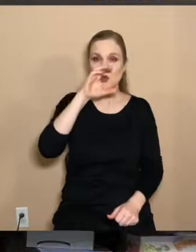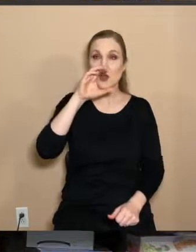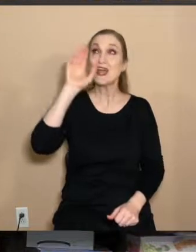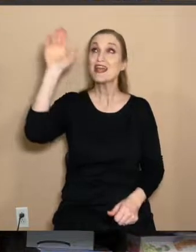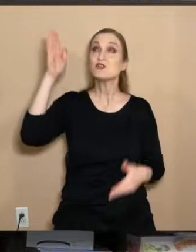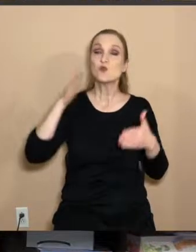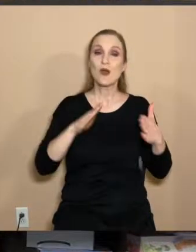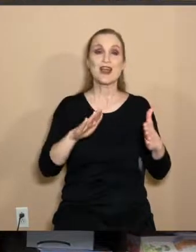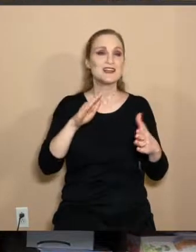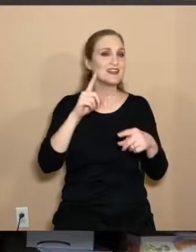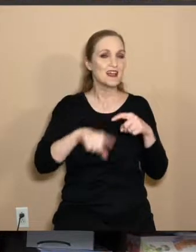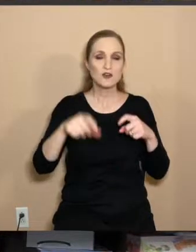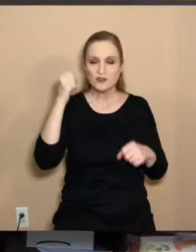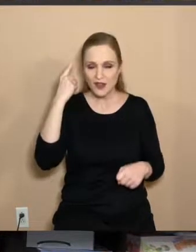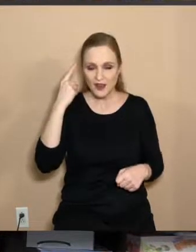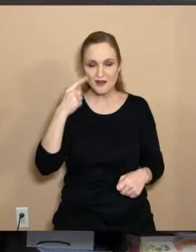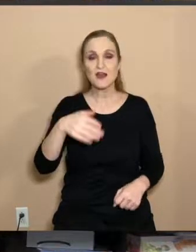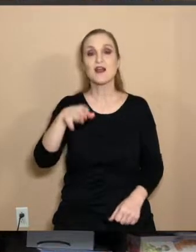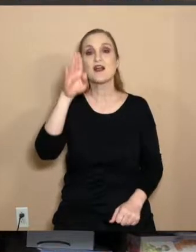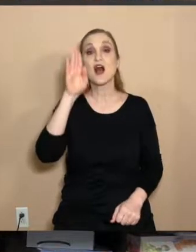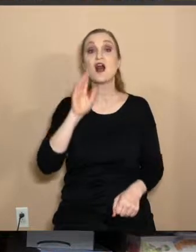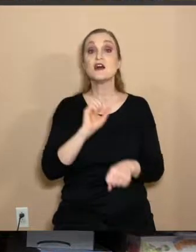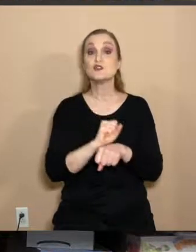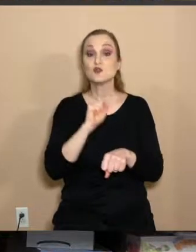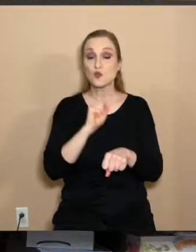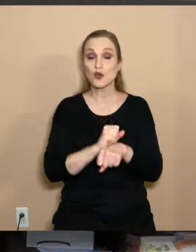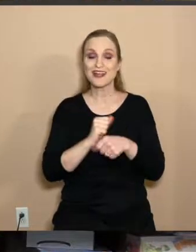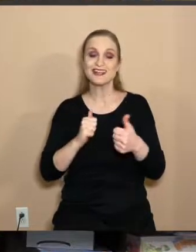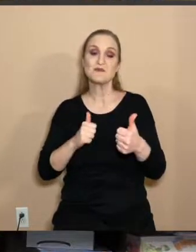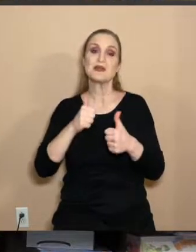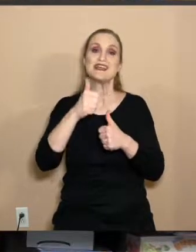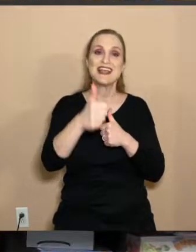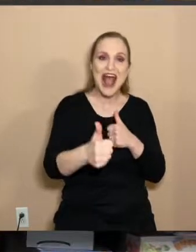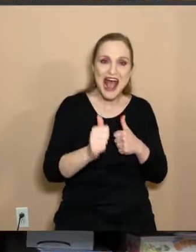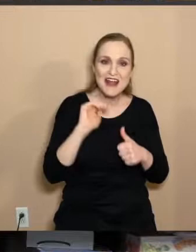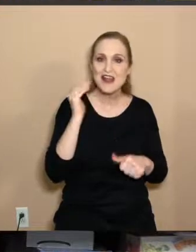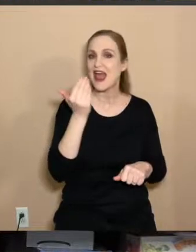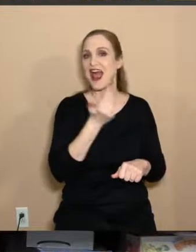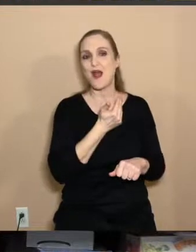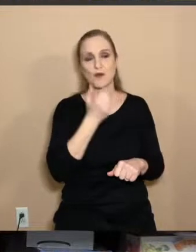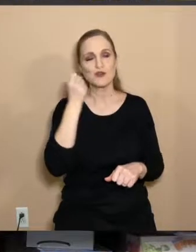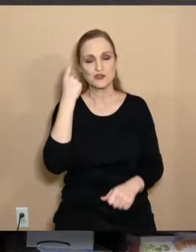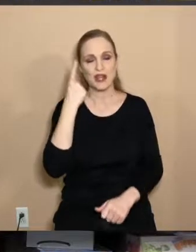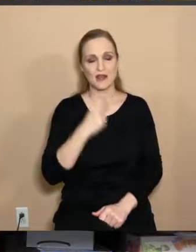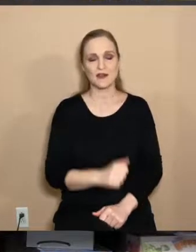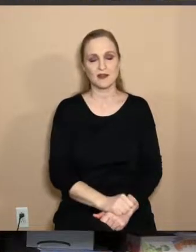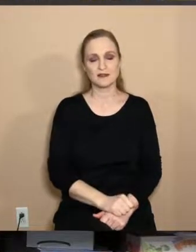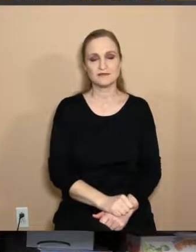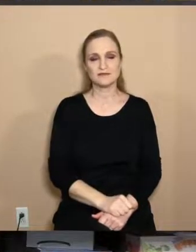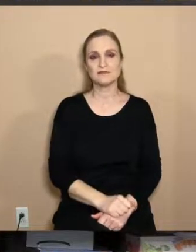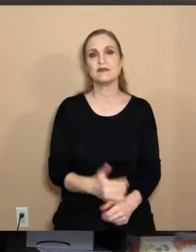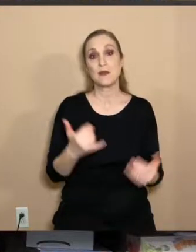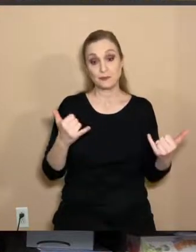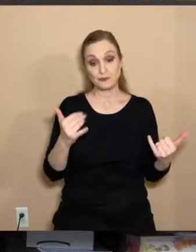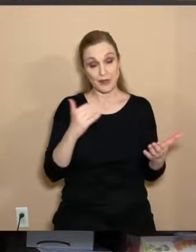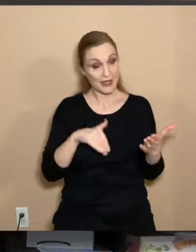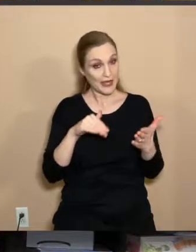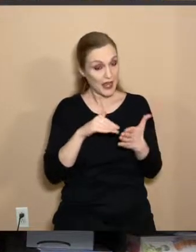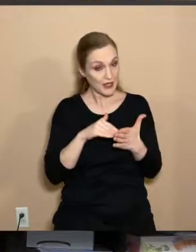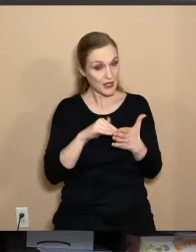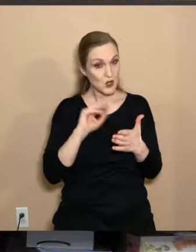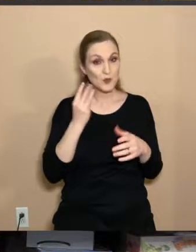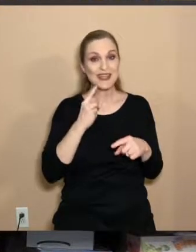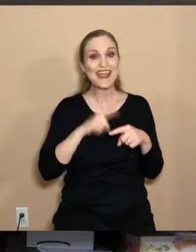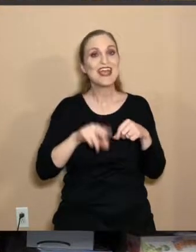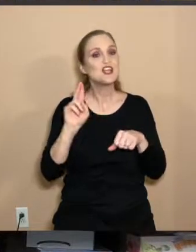his ways. Again, God's working is beyond our comprehension. Now, again, we